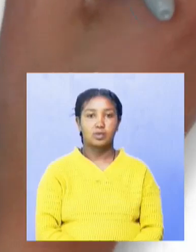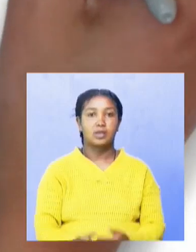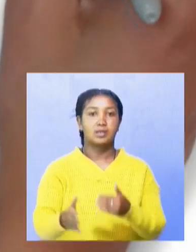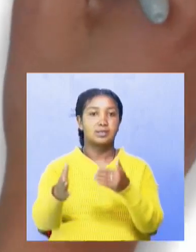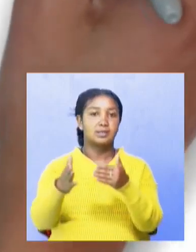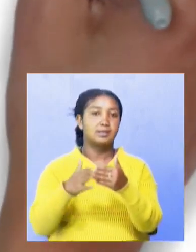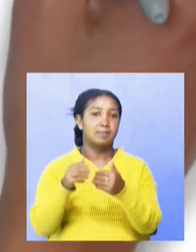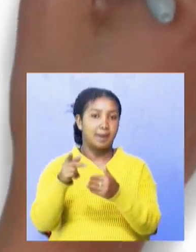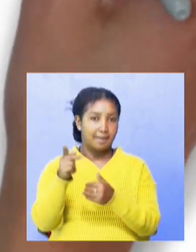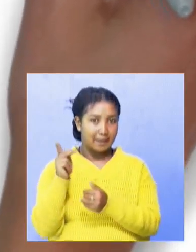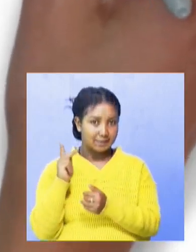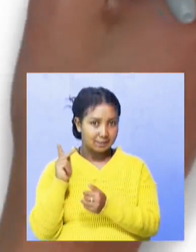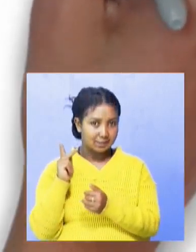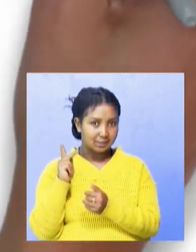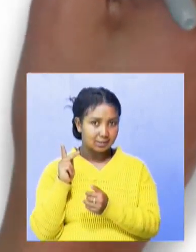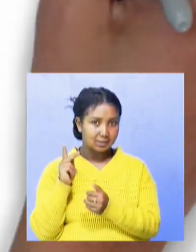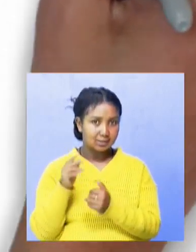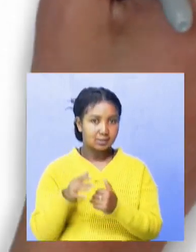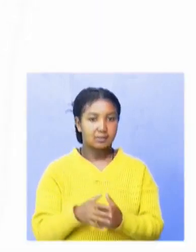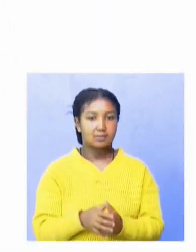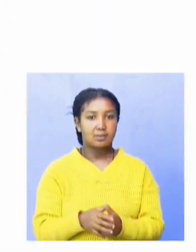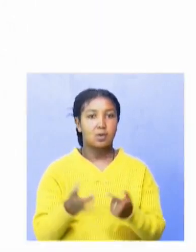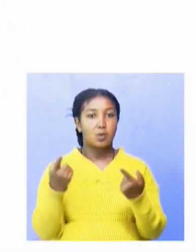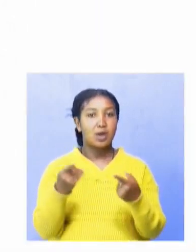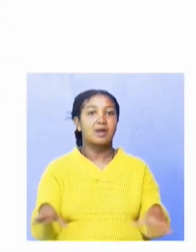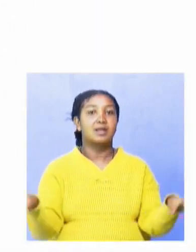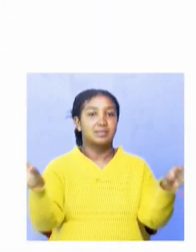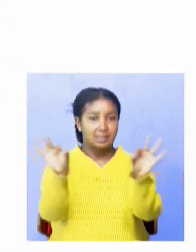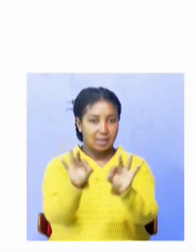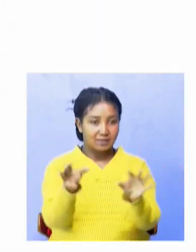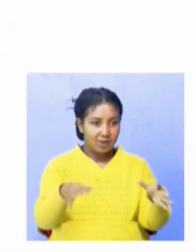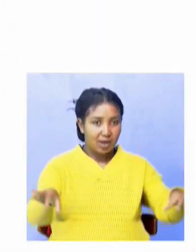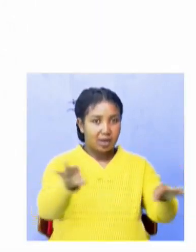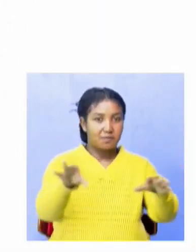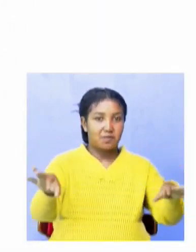Simple past where necessary.